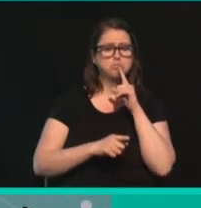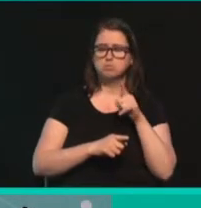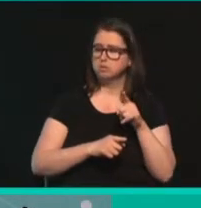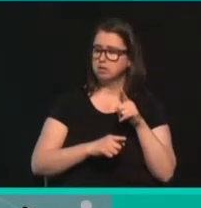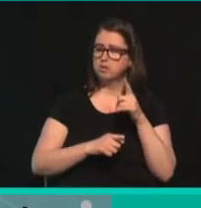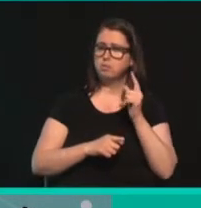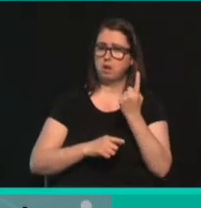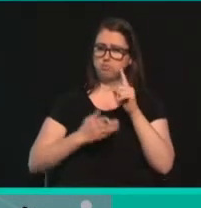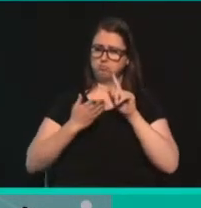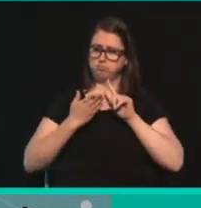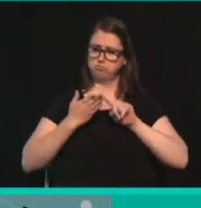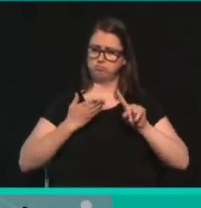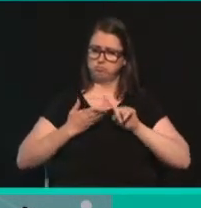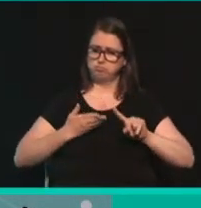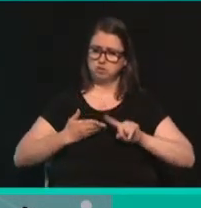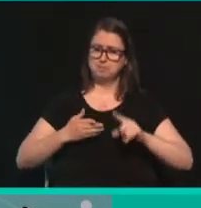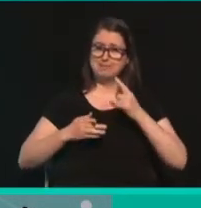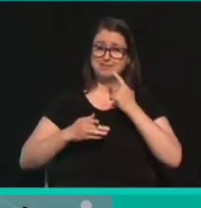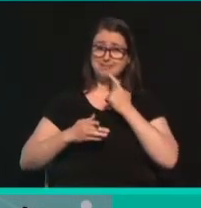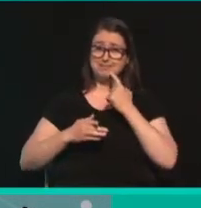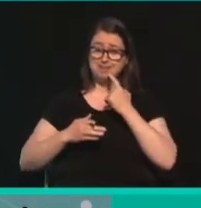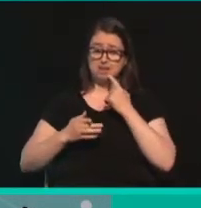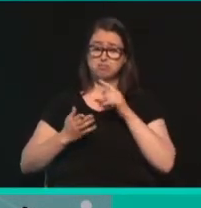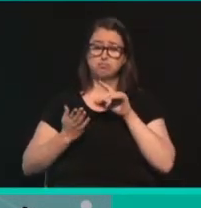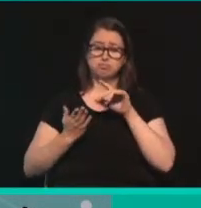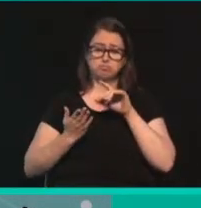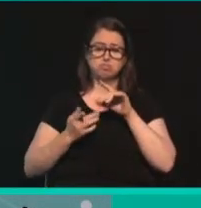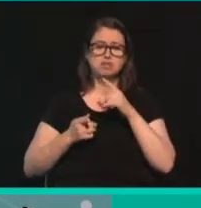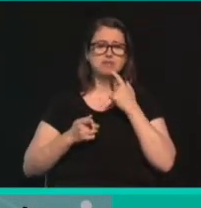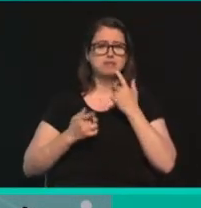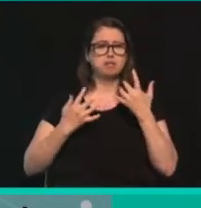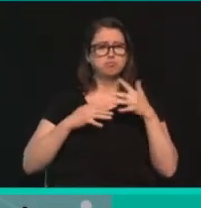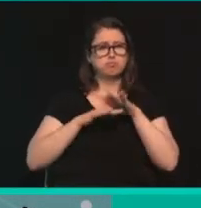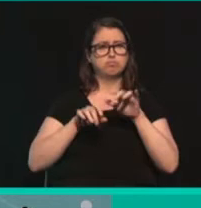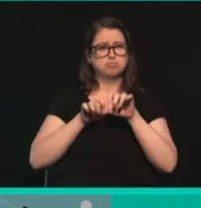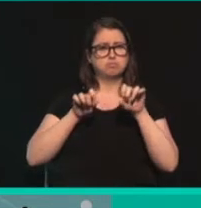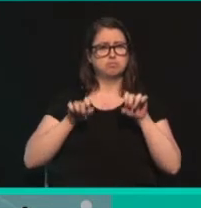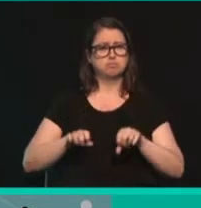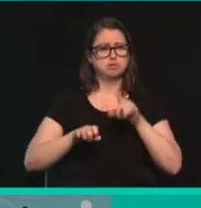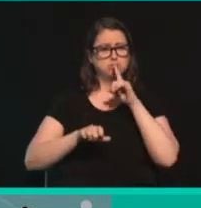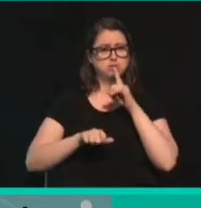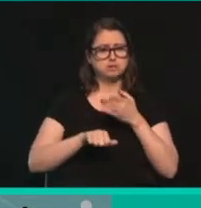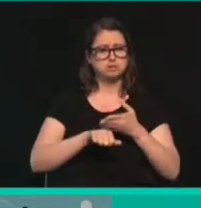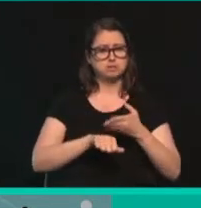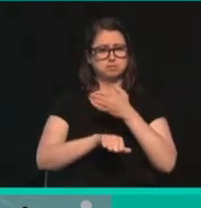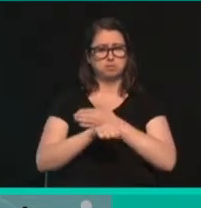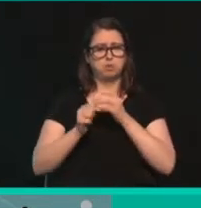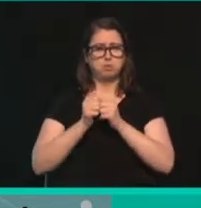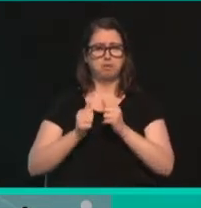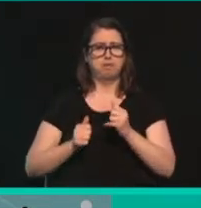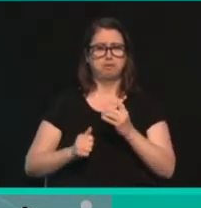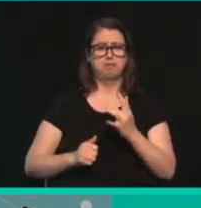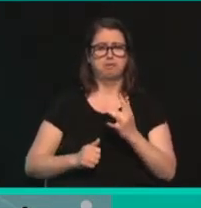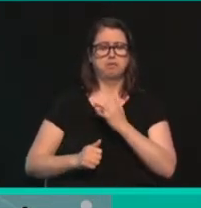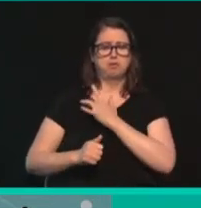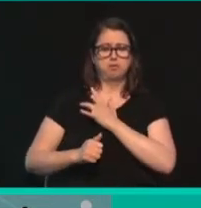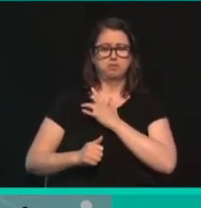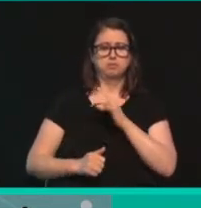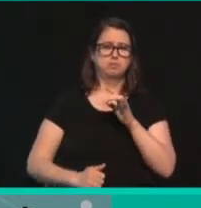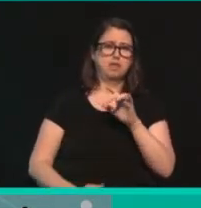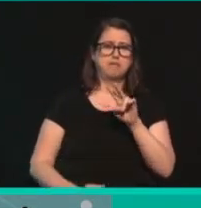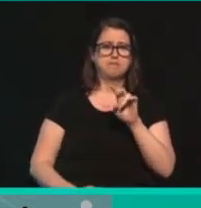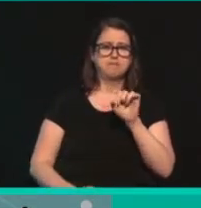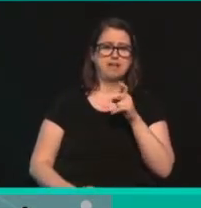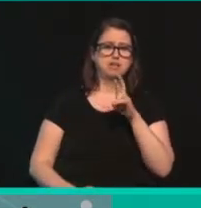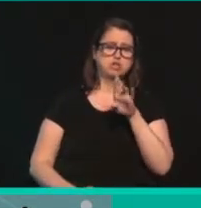report together, and it said this: the integrated system has improved outcomes in cardiovascular disease and